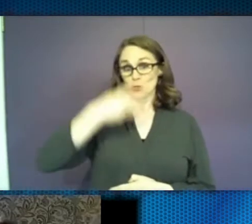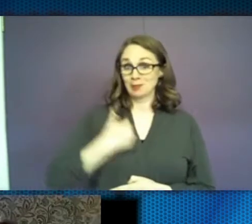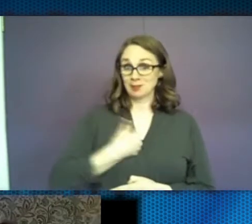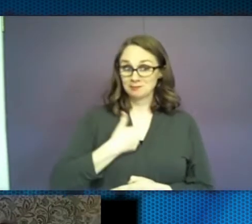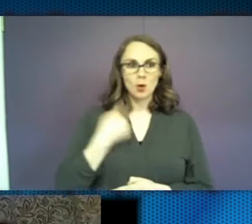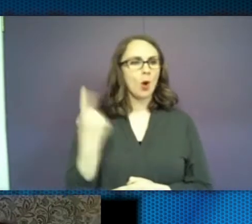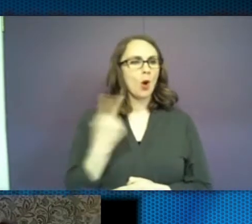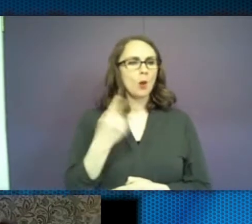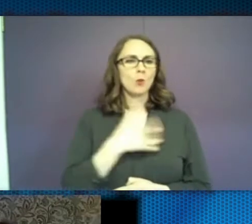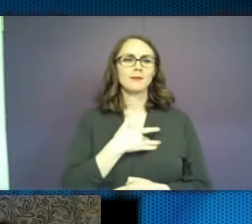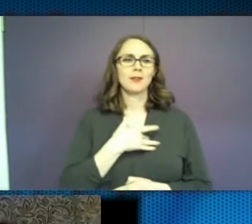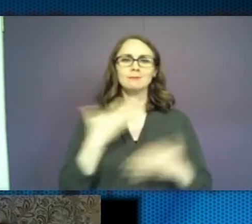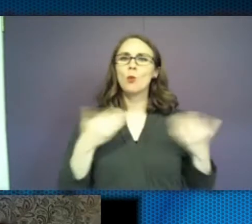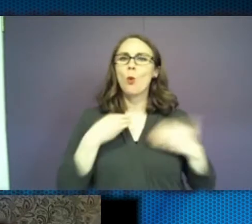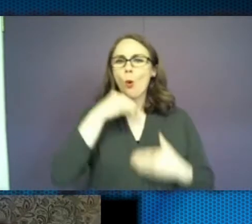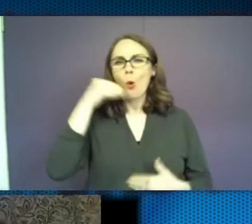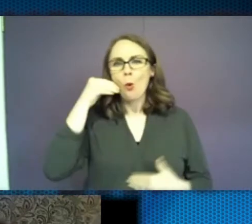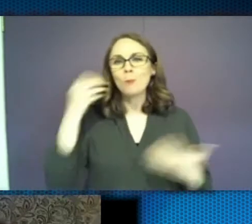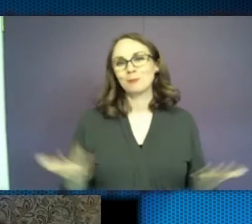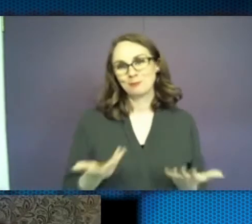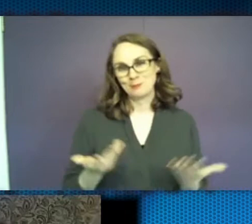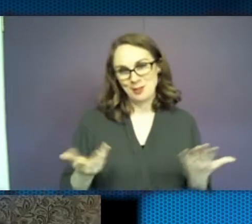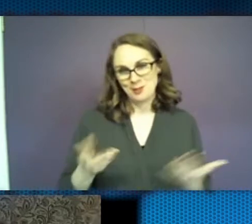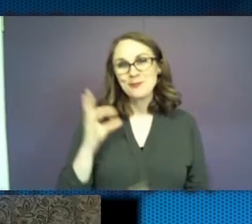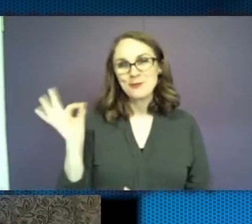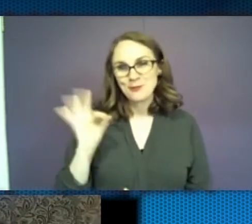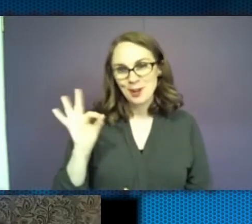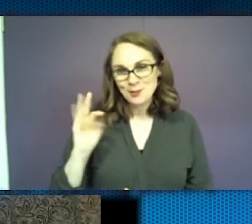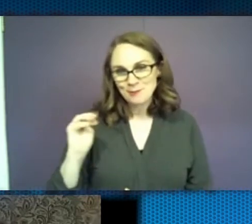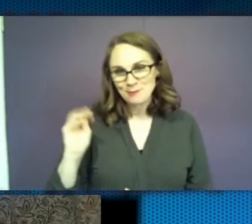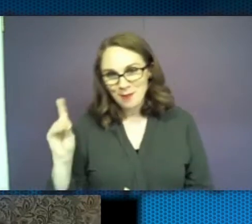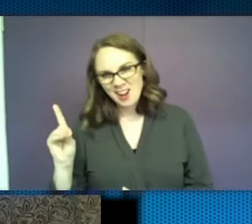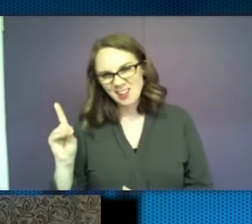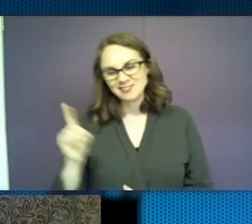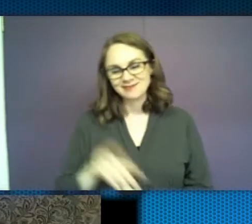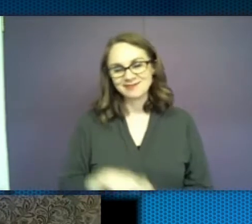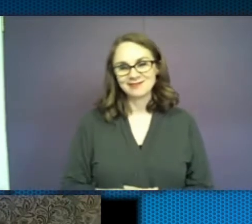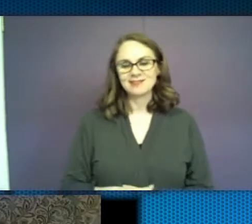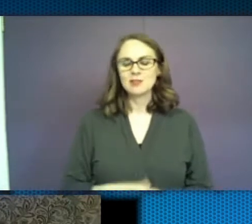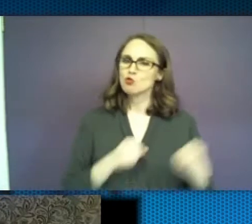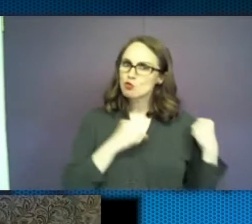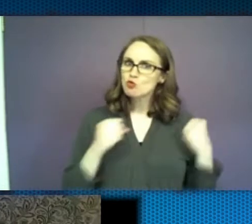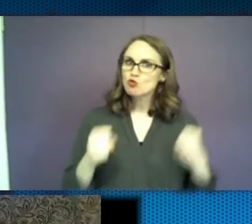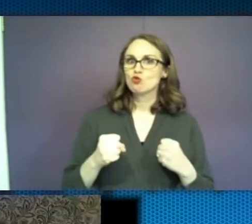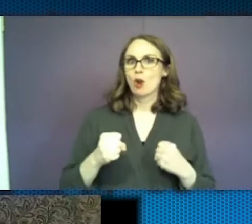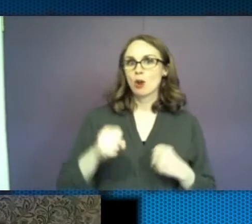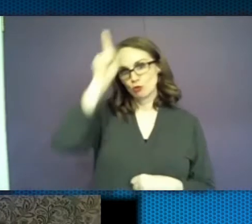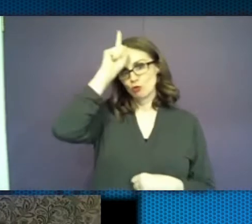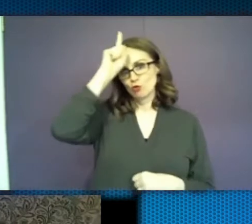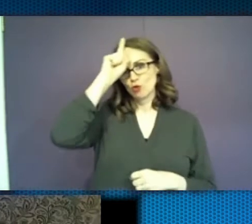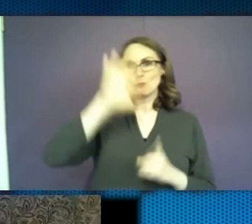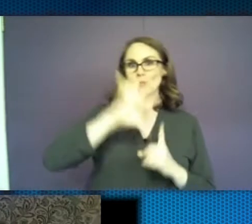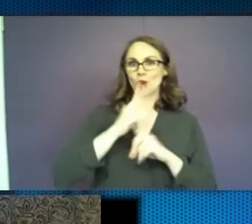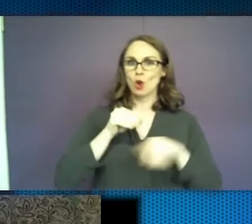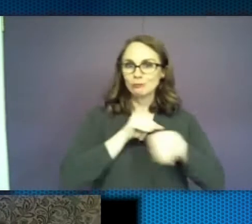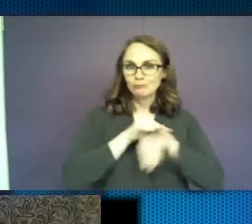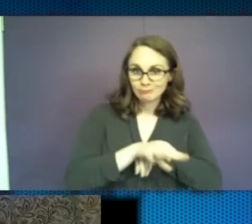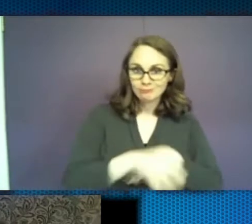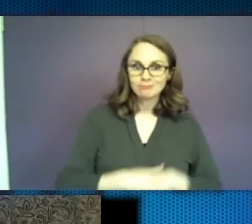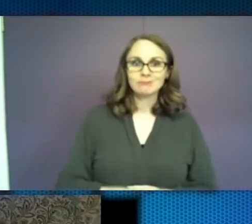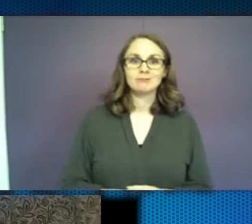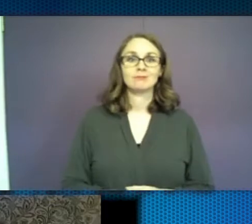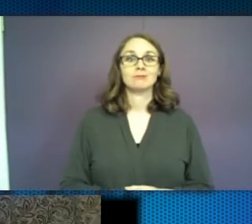always felt at home here in Frederick. Maryland and Frederick in particular have a strong German cultural influence. We have